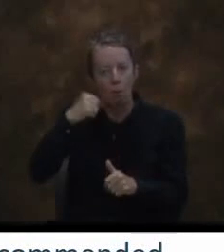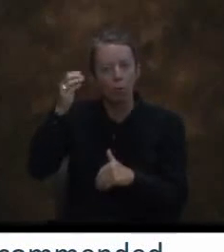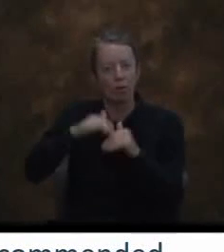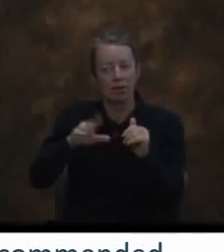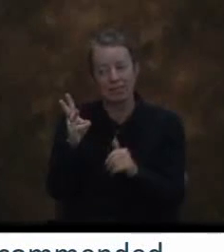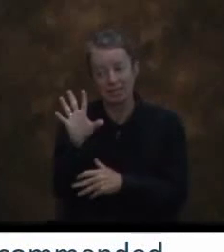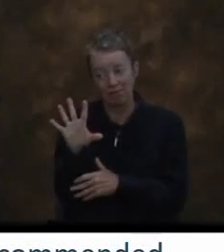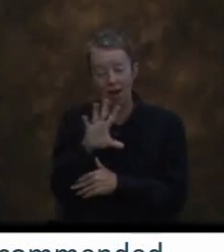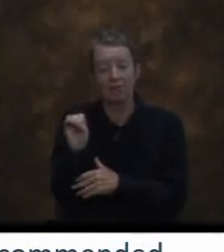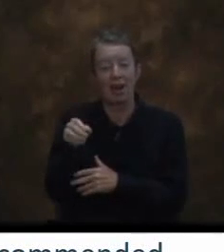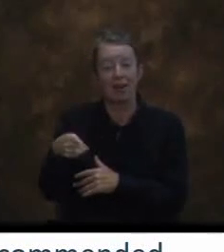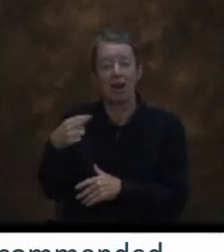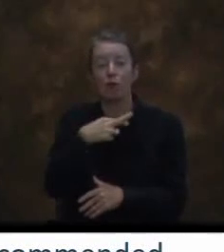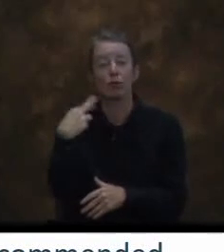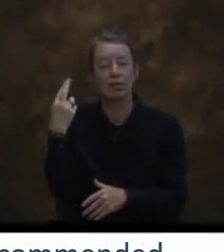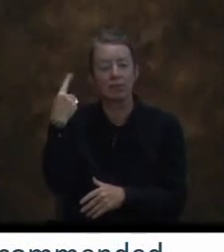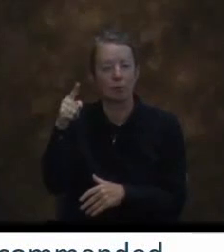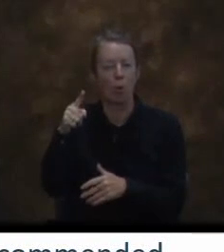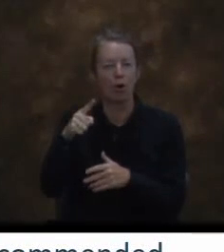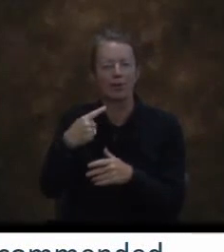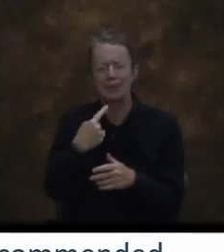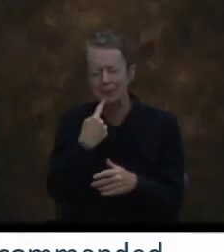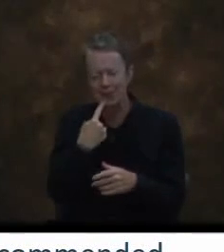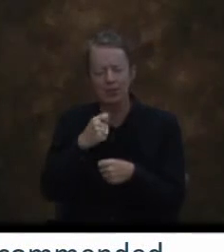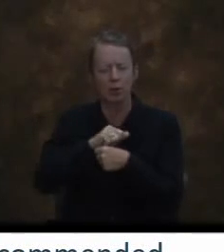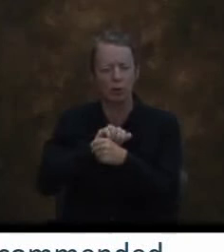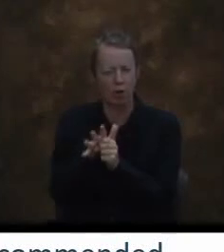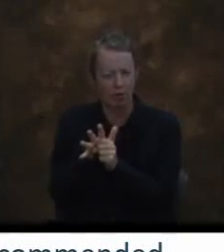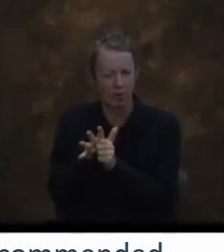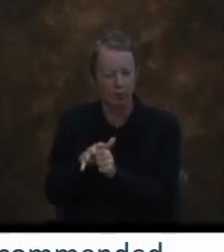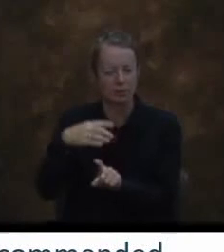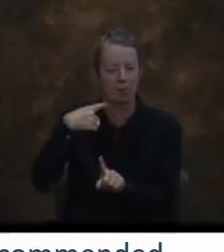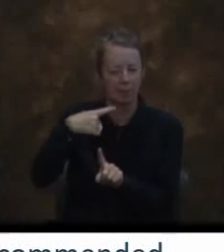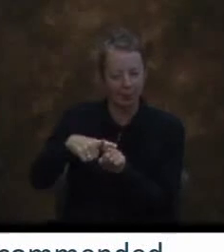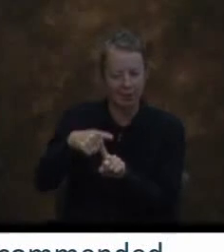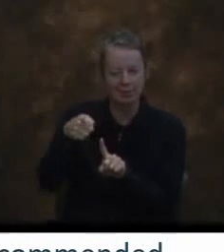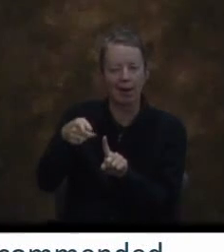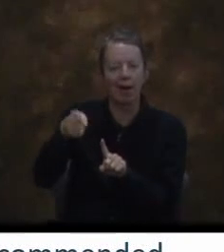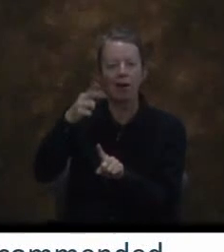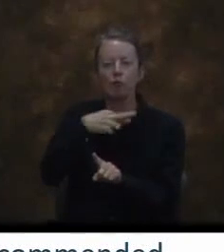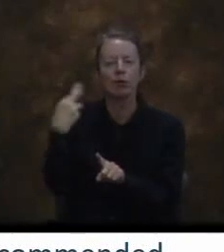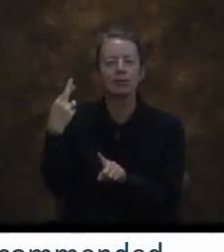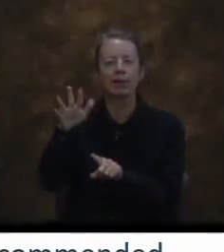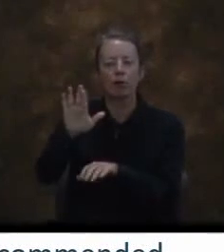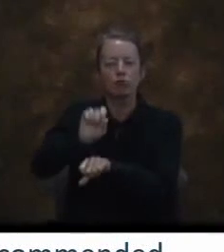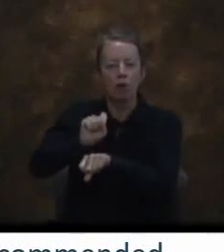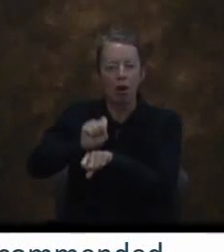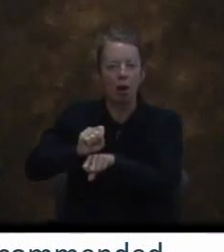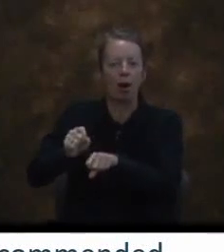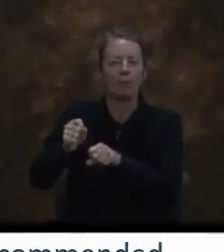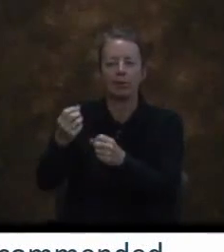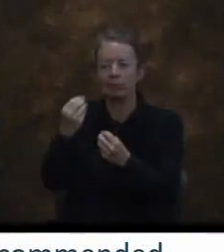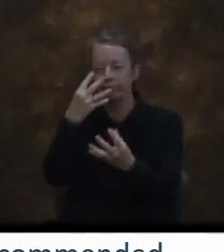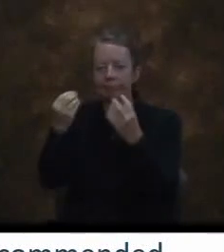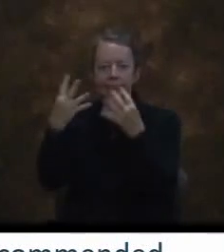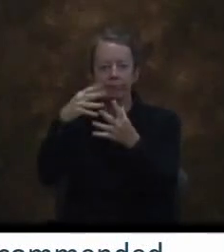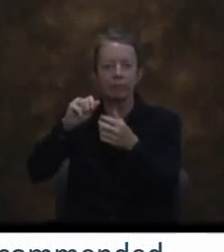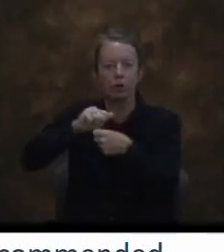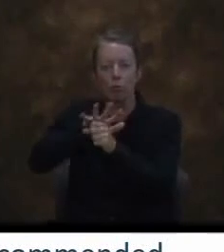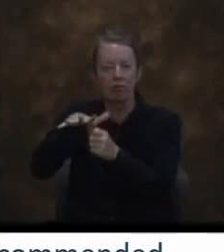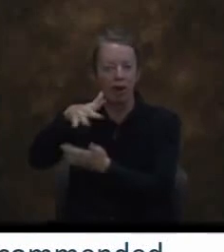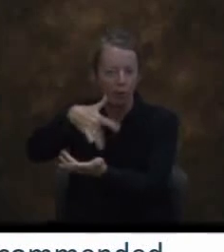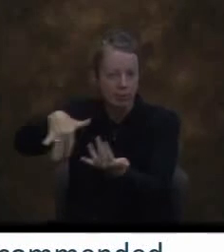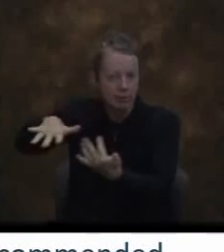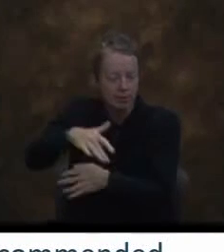severe COVID-19, and at high risk of occupational exposure. Just a reminder for folks that that's